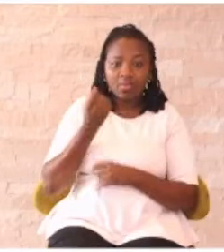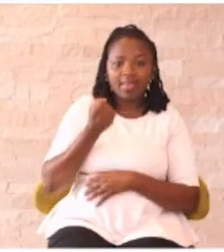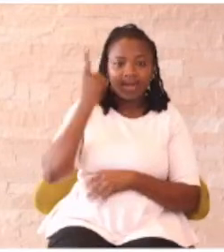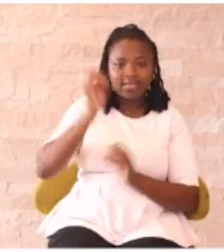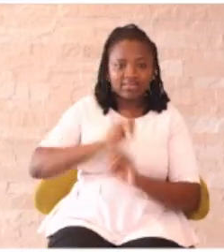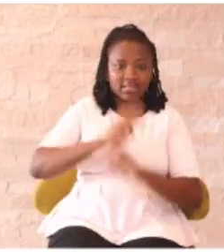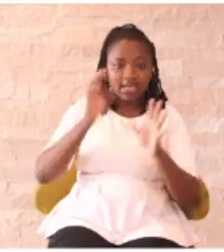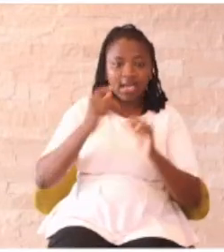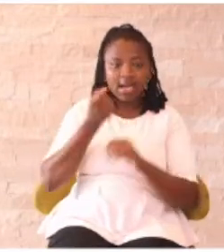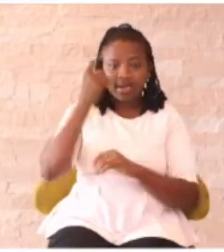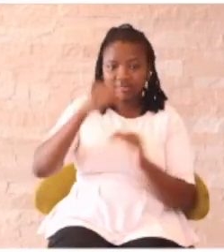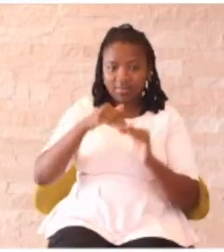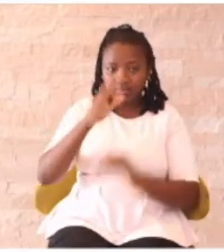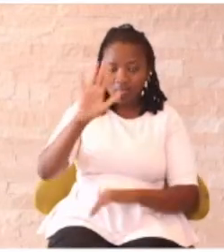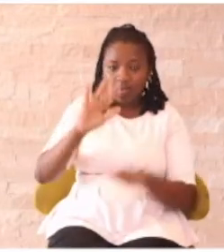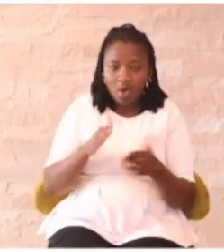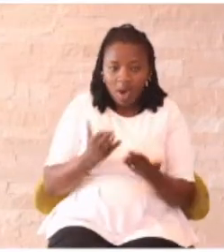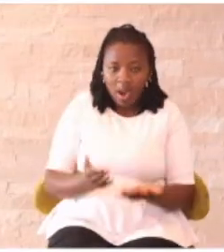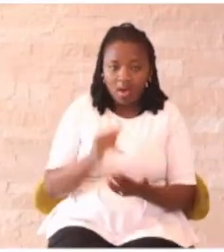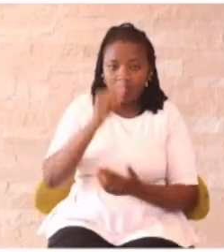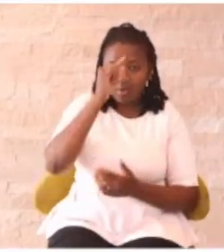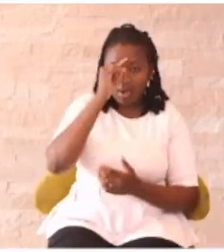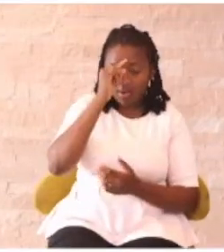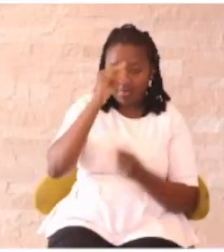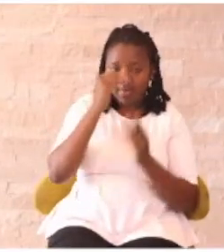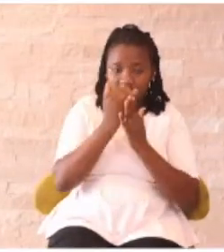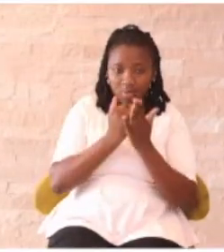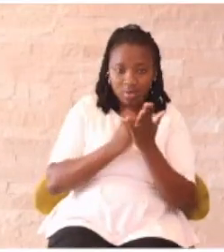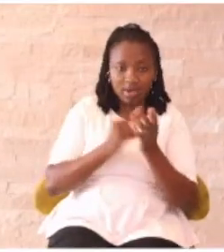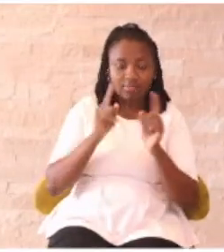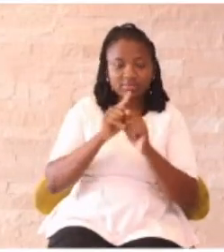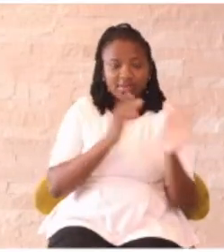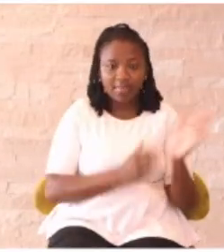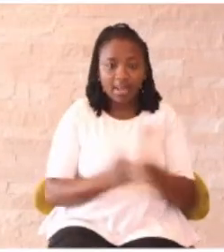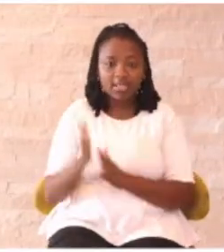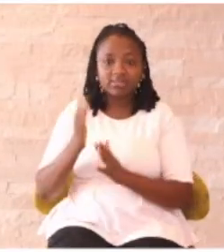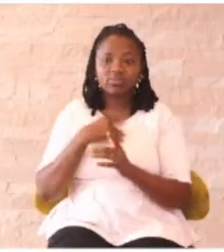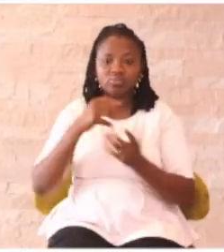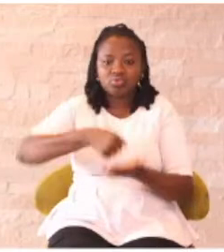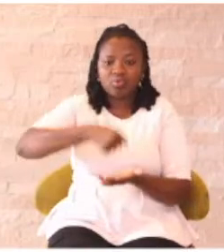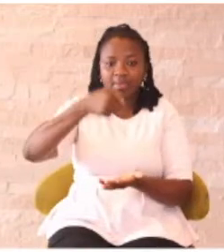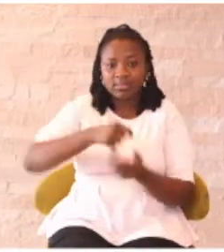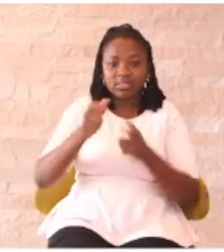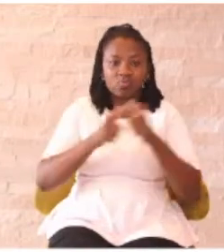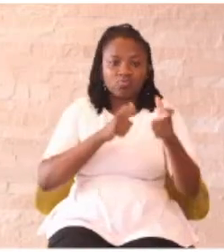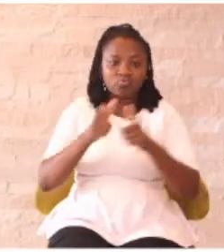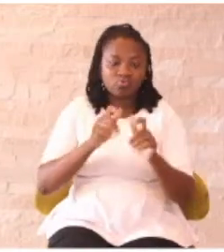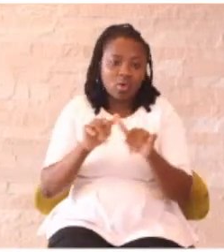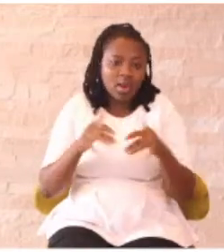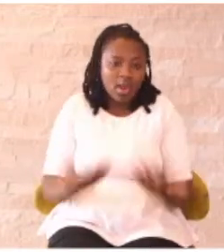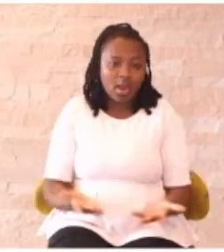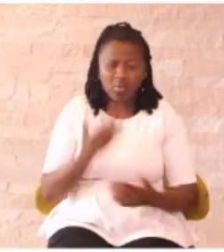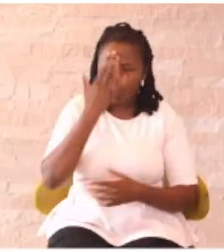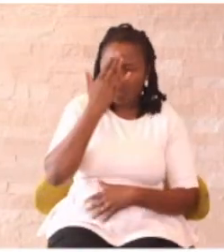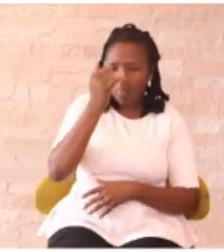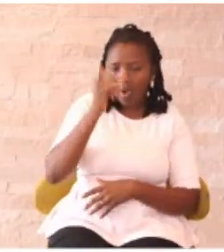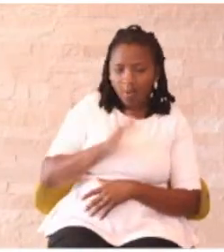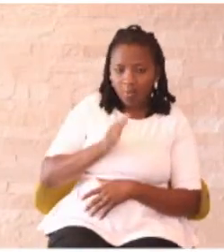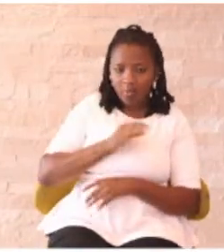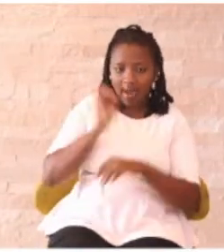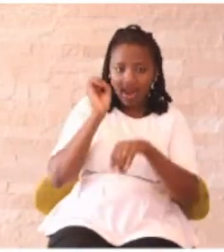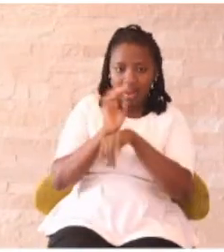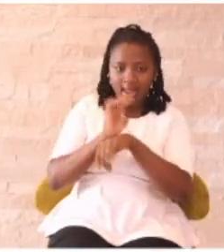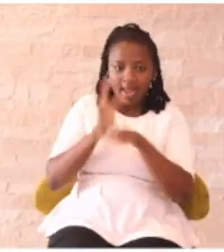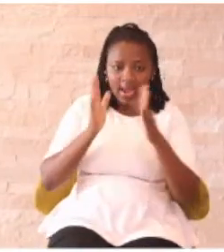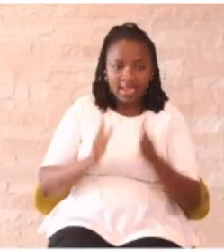more on how government programs and plans or budgets are run. Because a woman councillor will